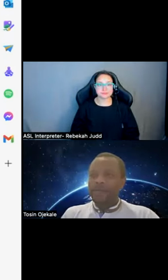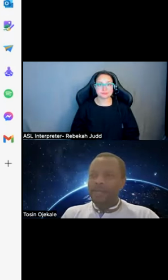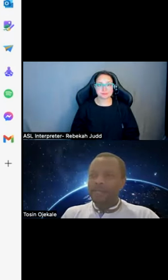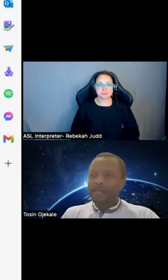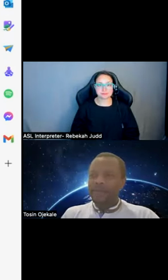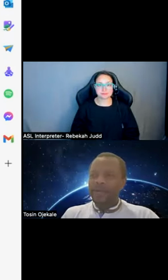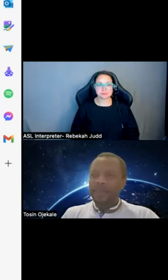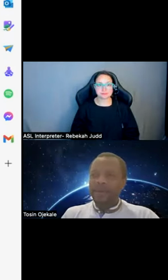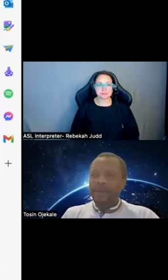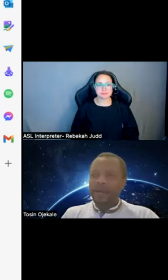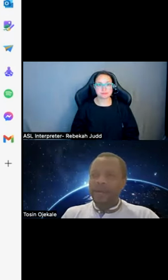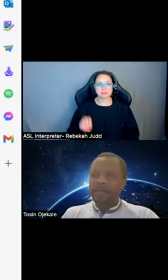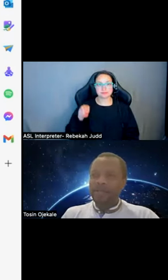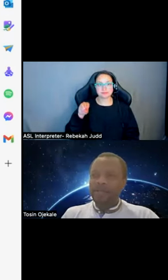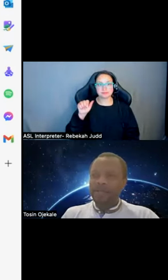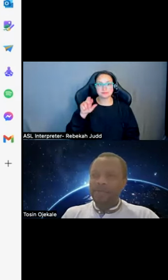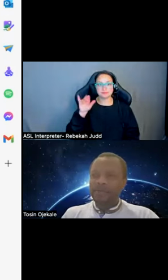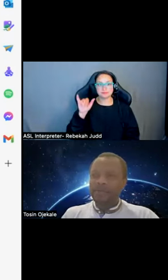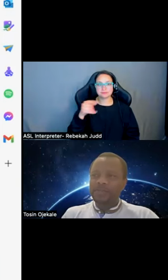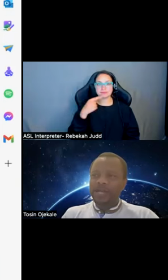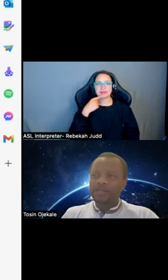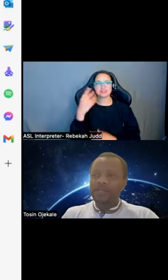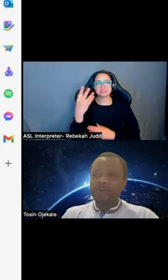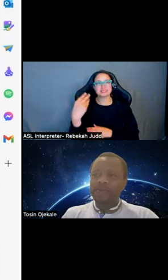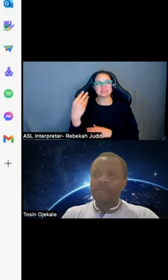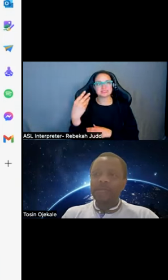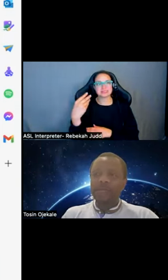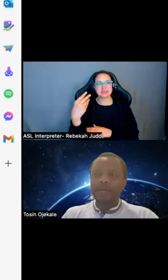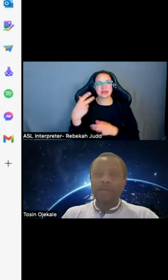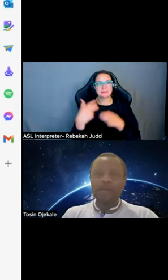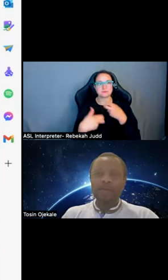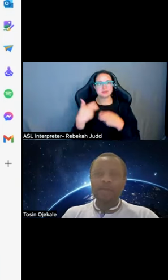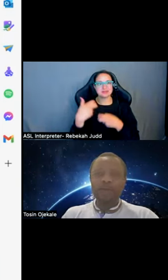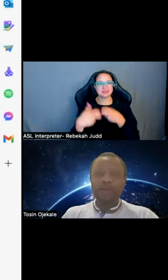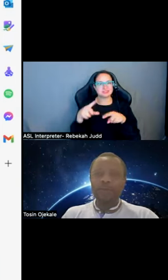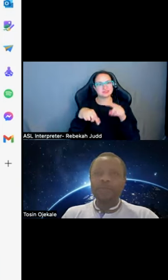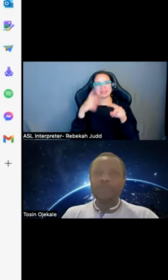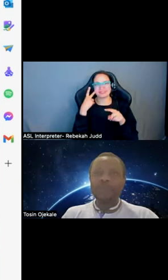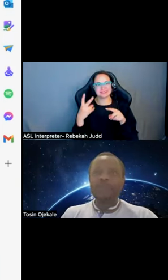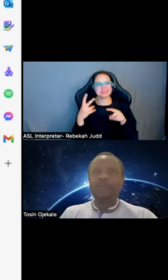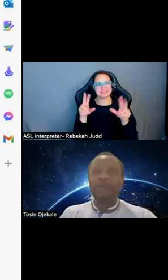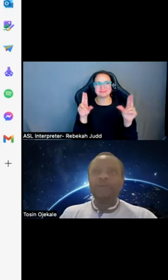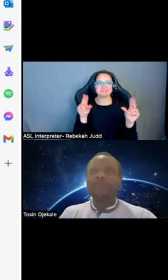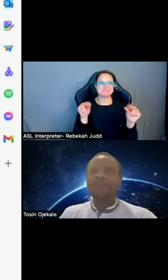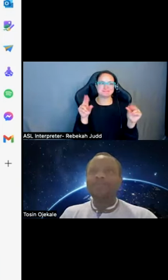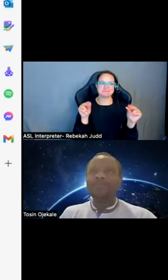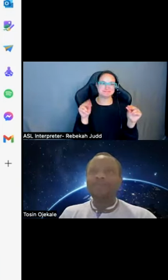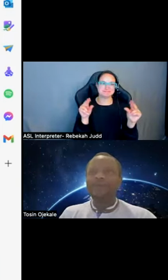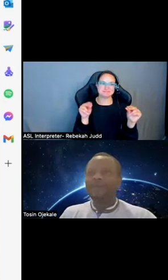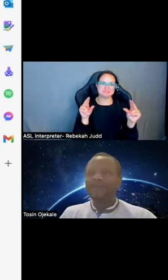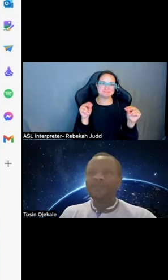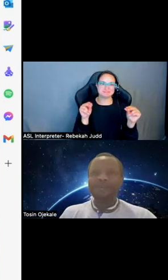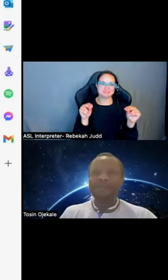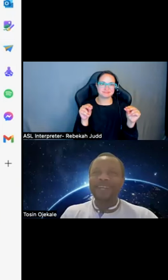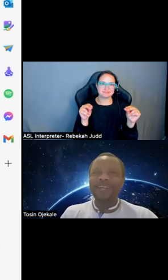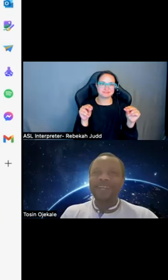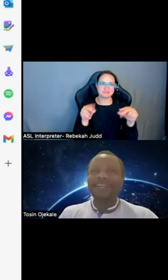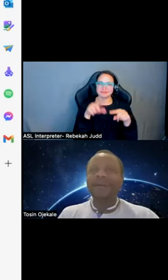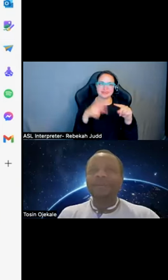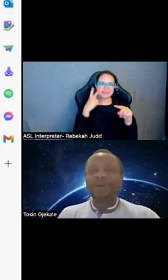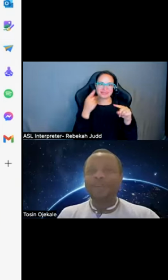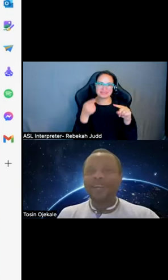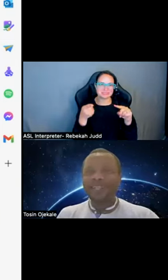Mary says, video camera has issues, can't see me. I'm not sure if I'm supposed to see you or if you're supposed to see me or what you meant by